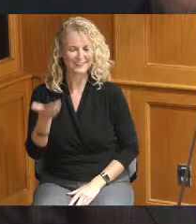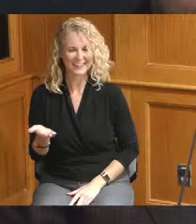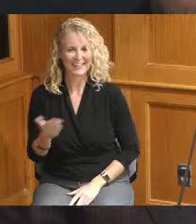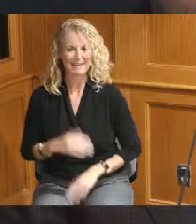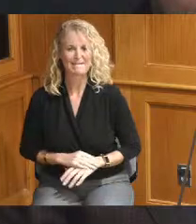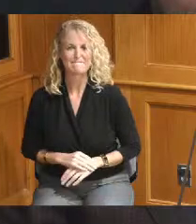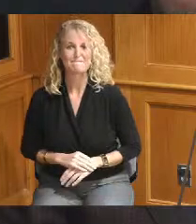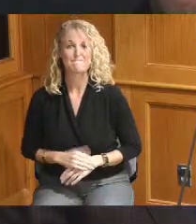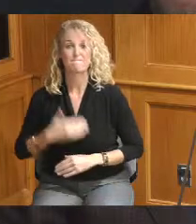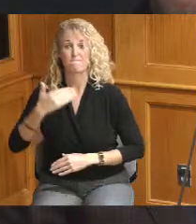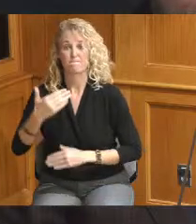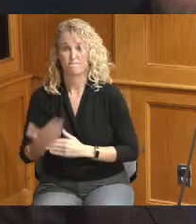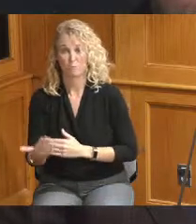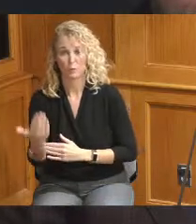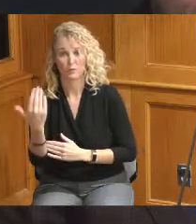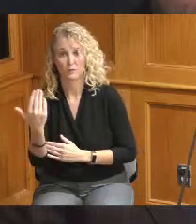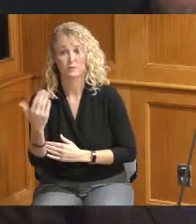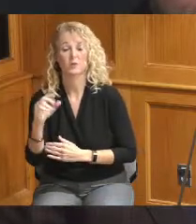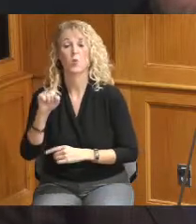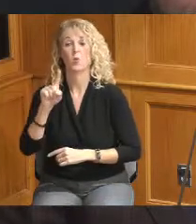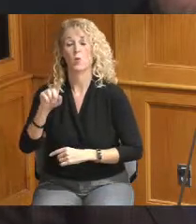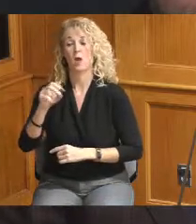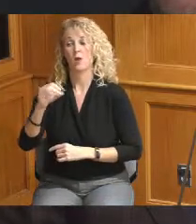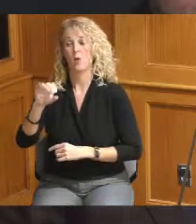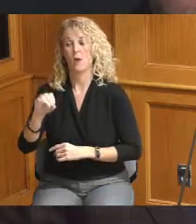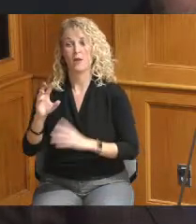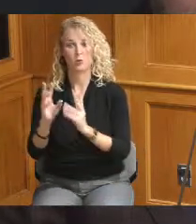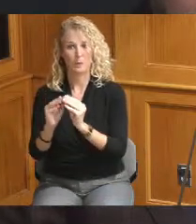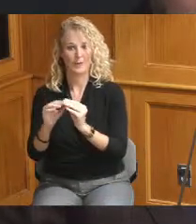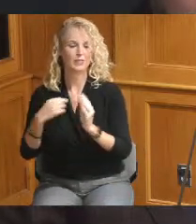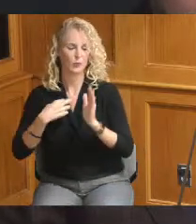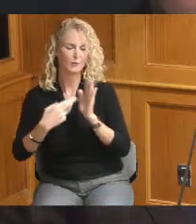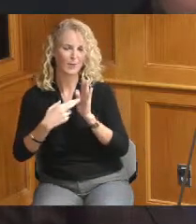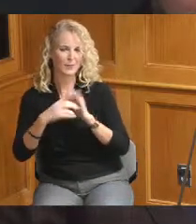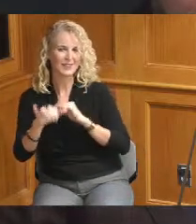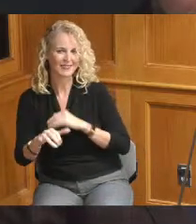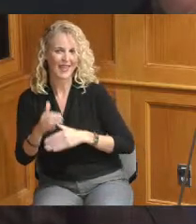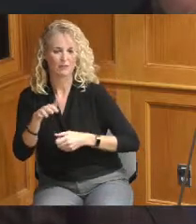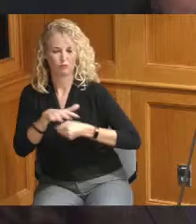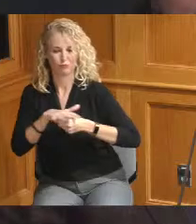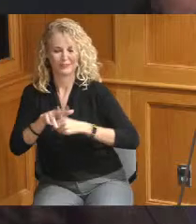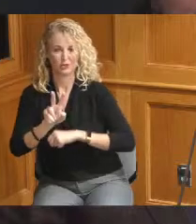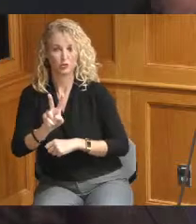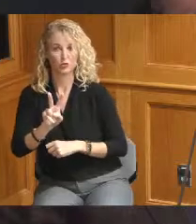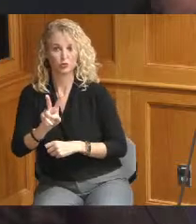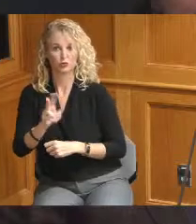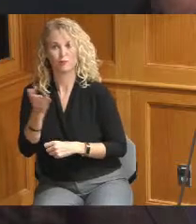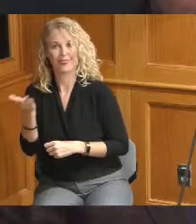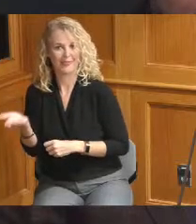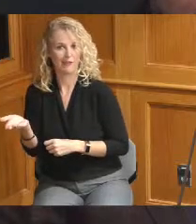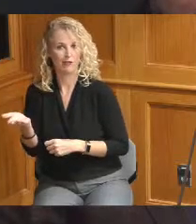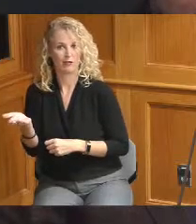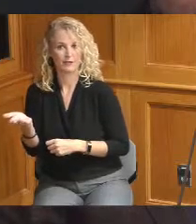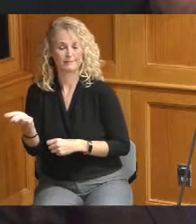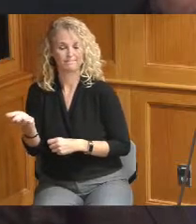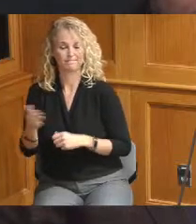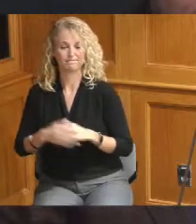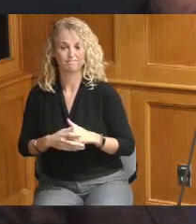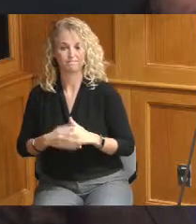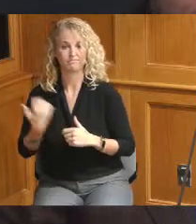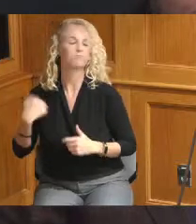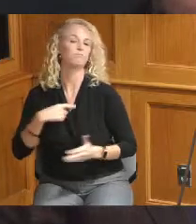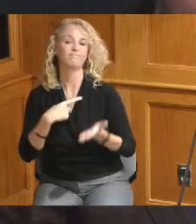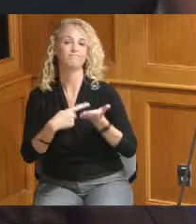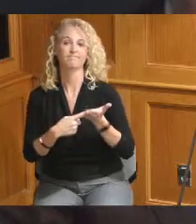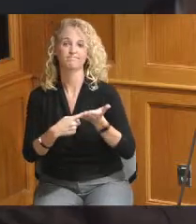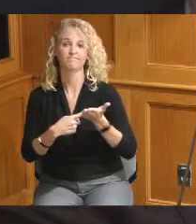And then the next morning was the One Ohio meeting. So I'm the representative for Region 2 up in Columbus for the One Ohio meetings. And we talked